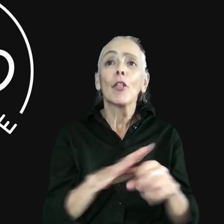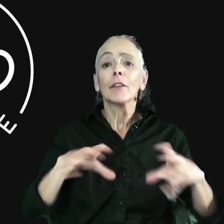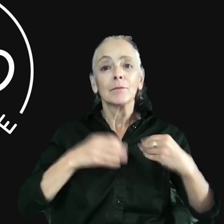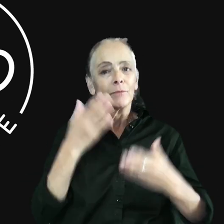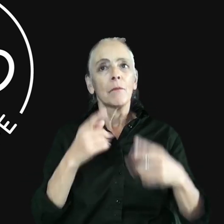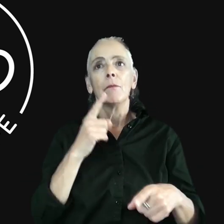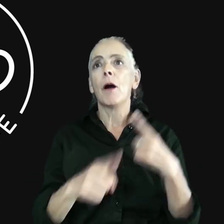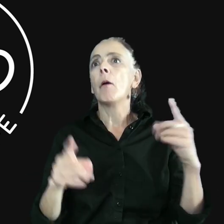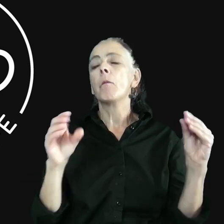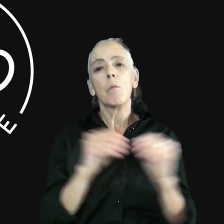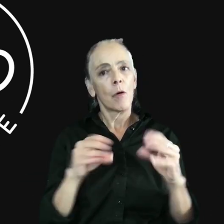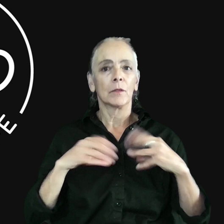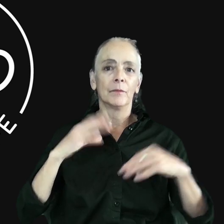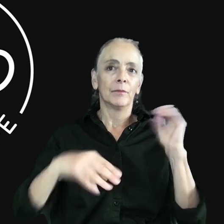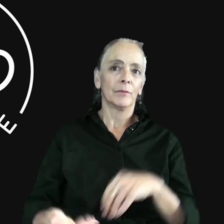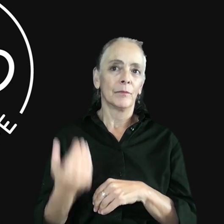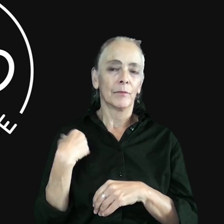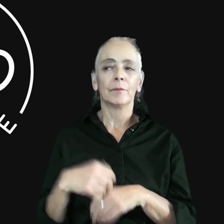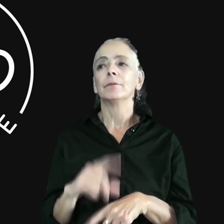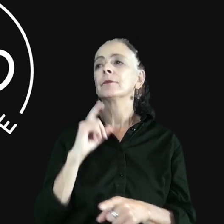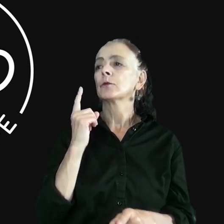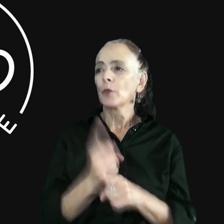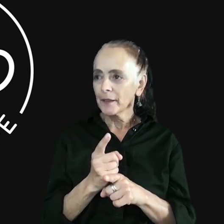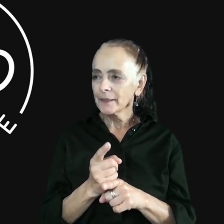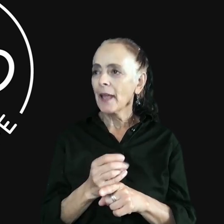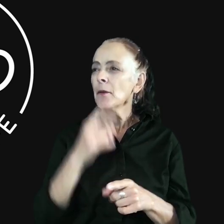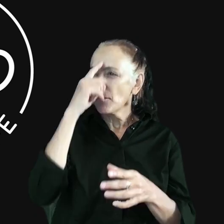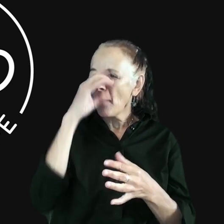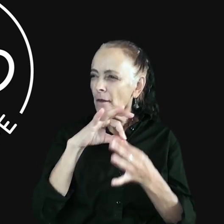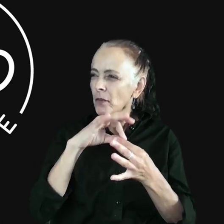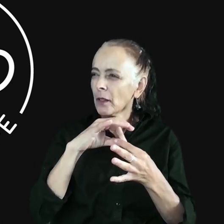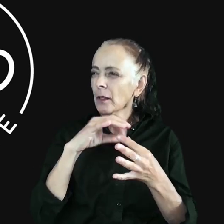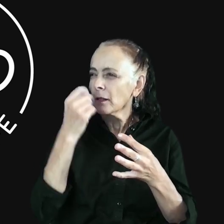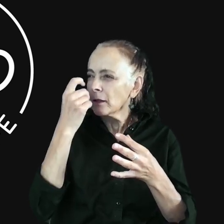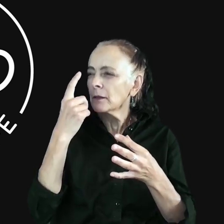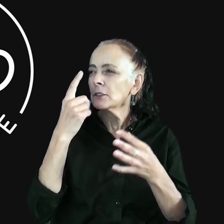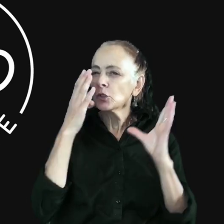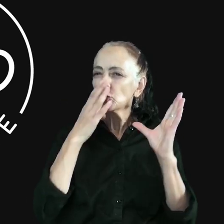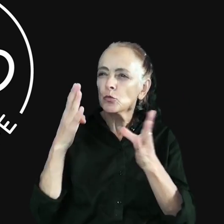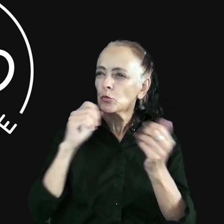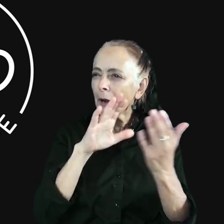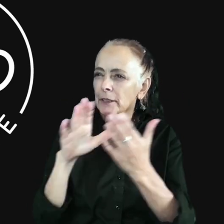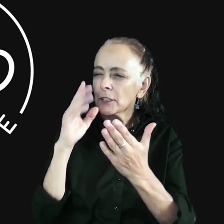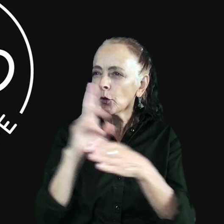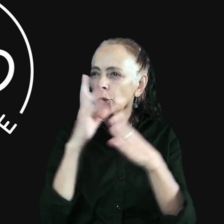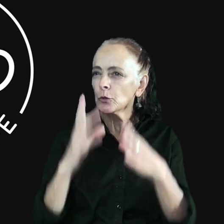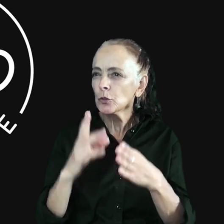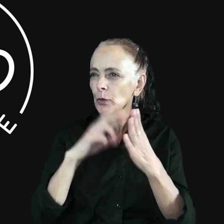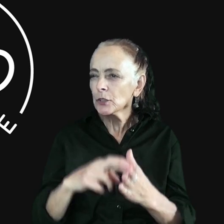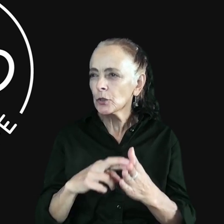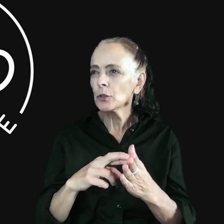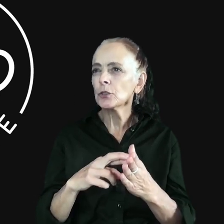before for sure and it's it's being very mindful about the strategy of the user research the you know the research strategy